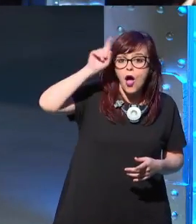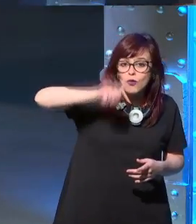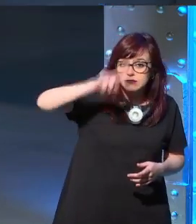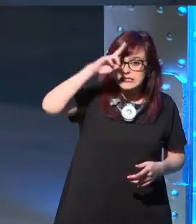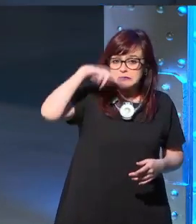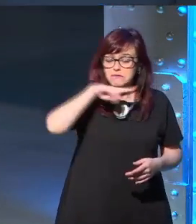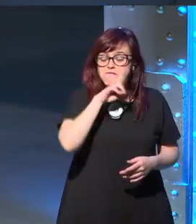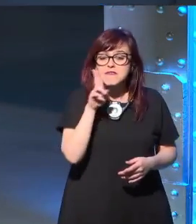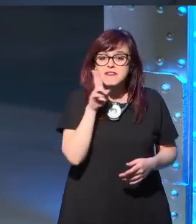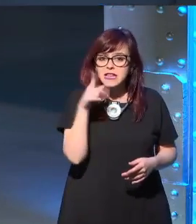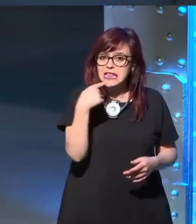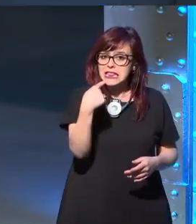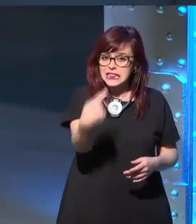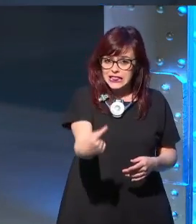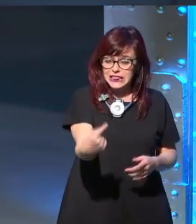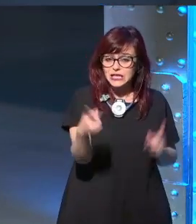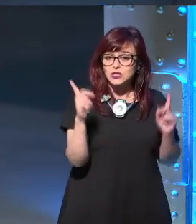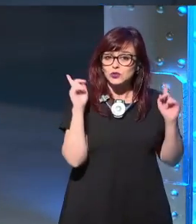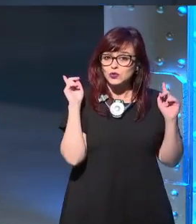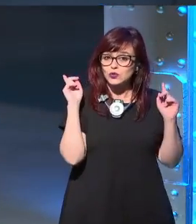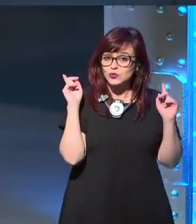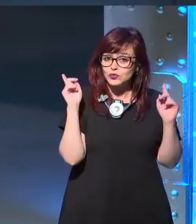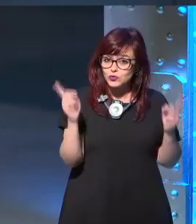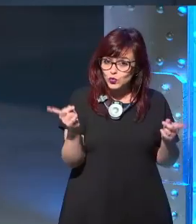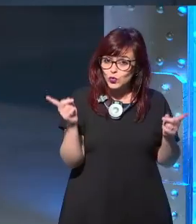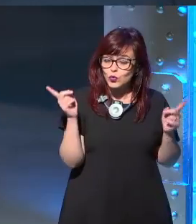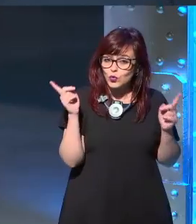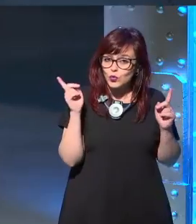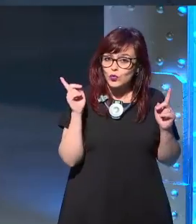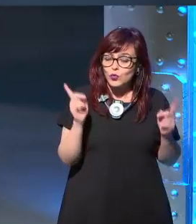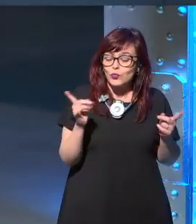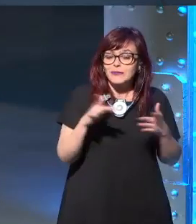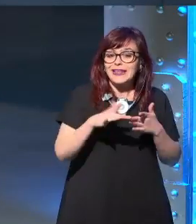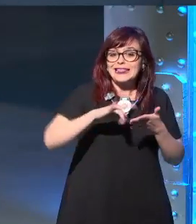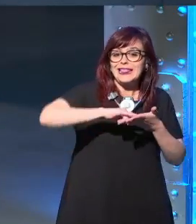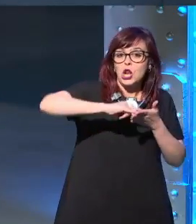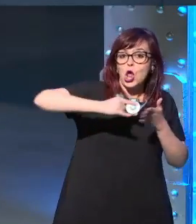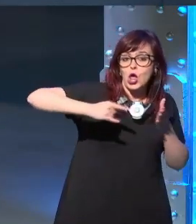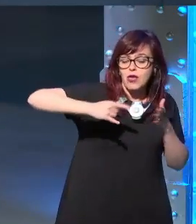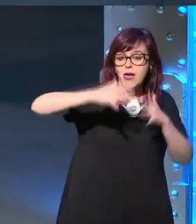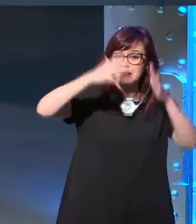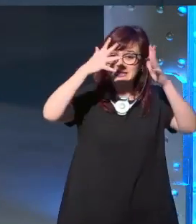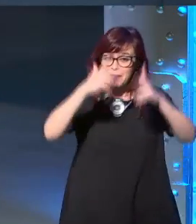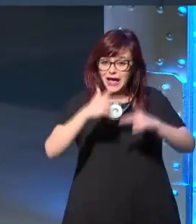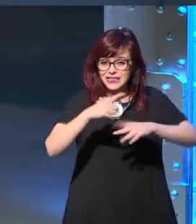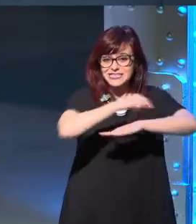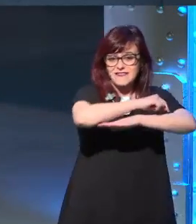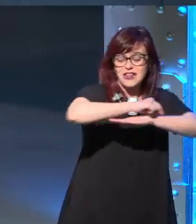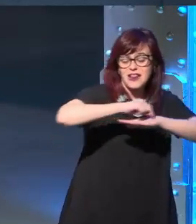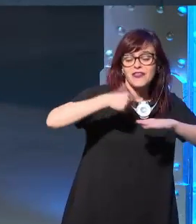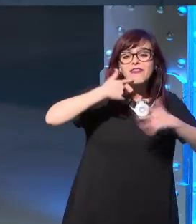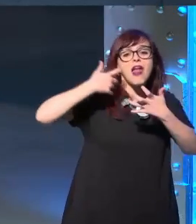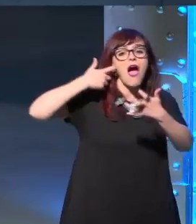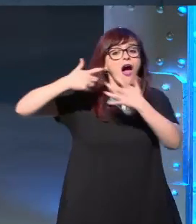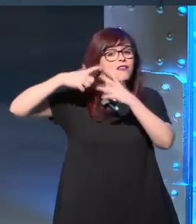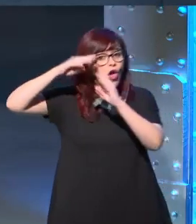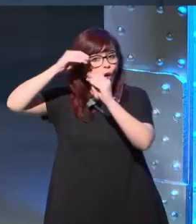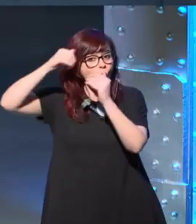engineering and coding and computer software and not worry about the arts are doing a great disservice to their